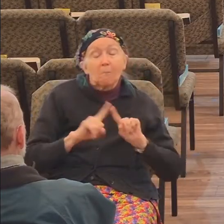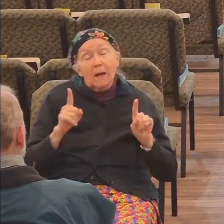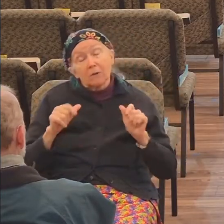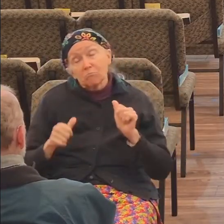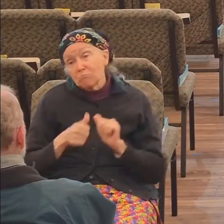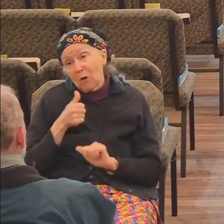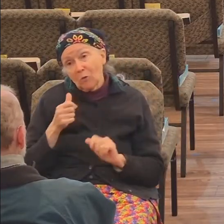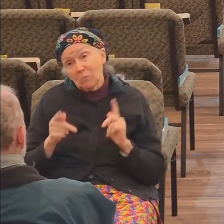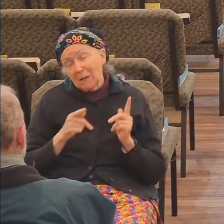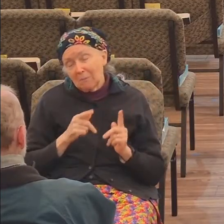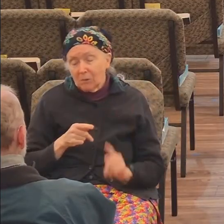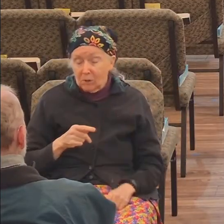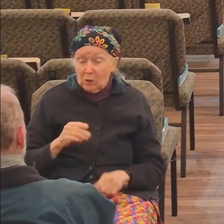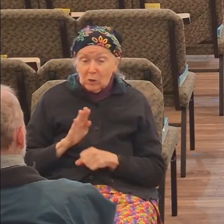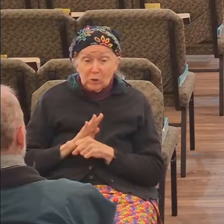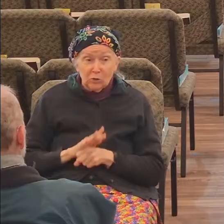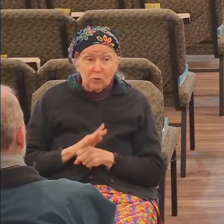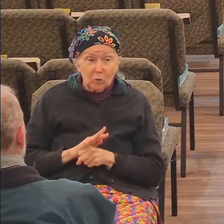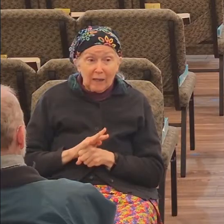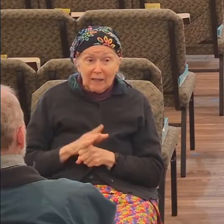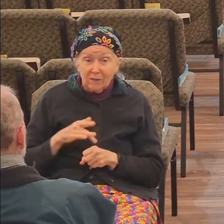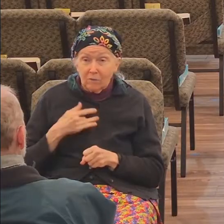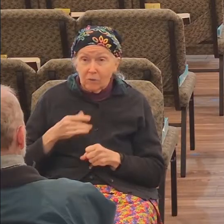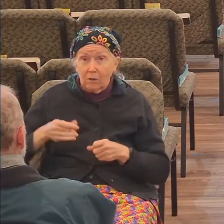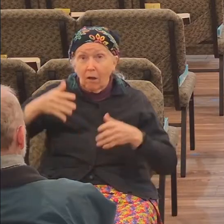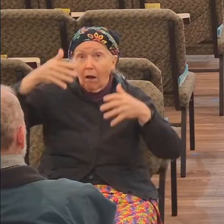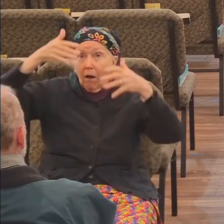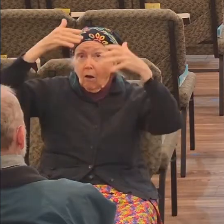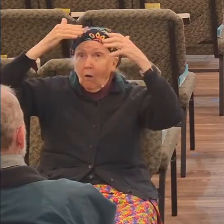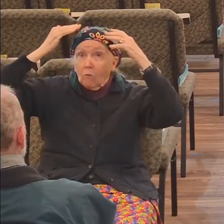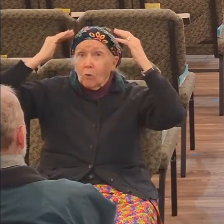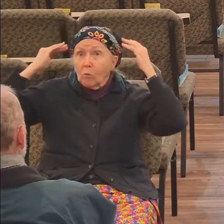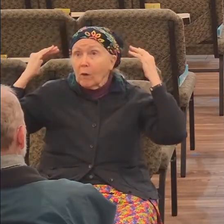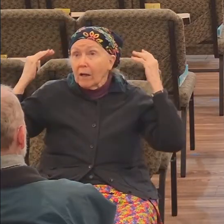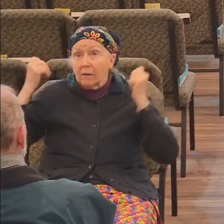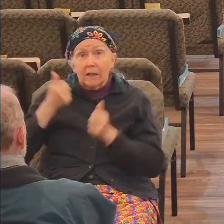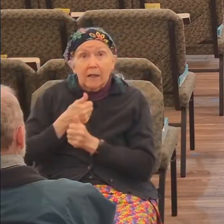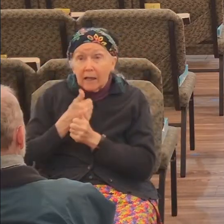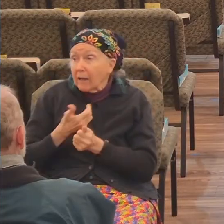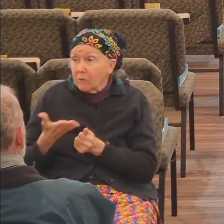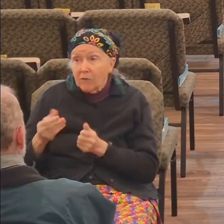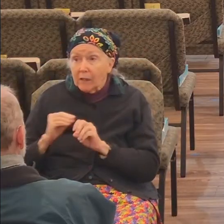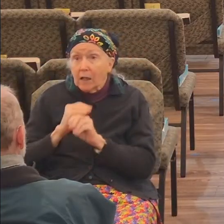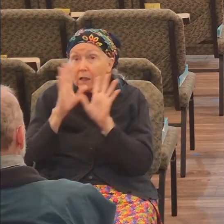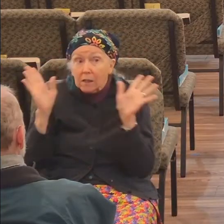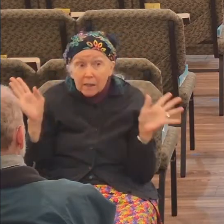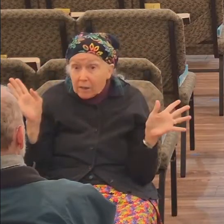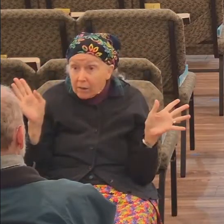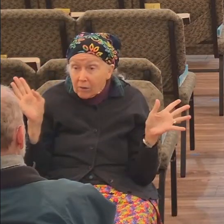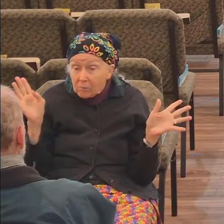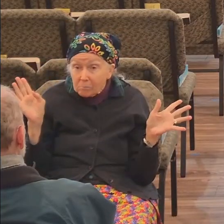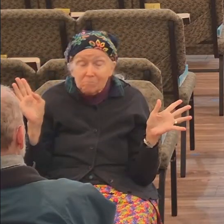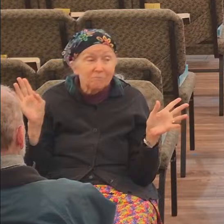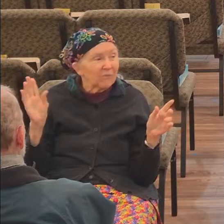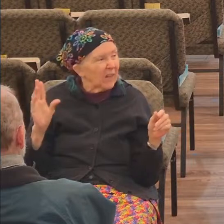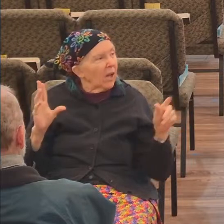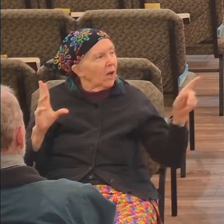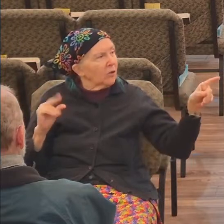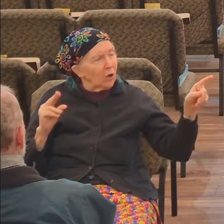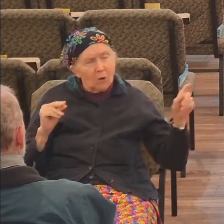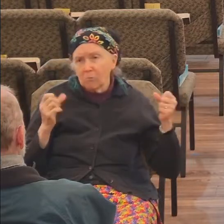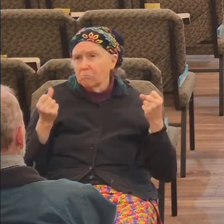us, what's it like when you feel overwhelmed? Is everything clear? Is there clarity?